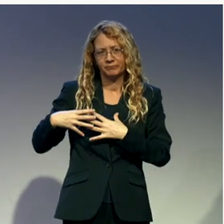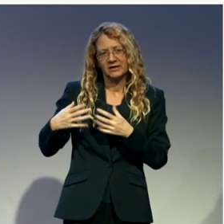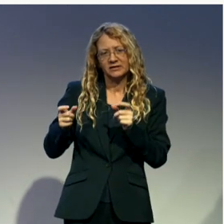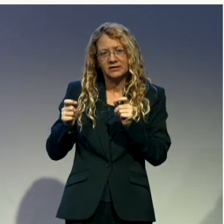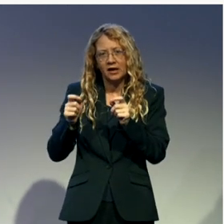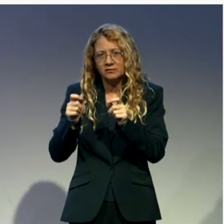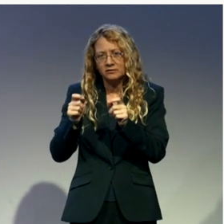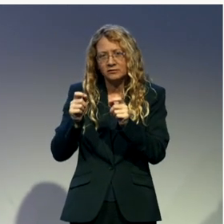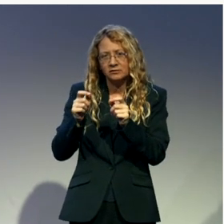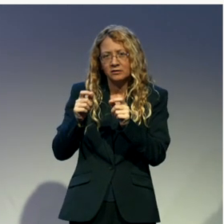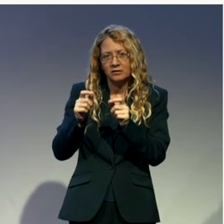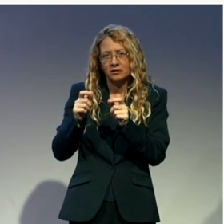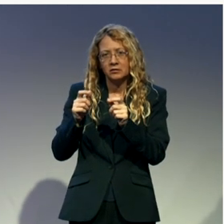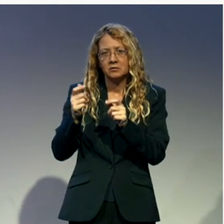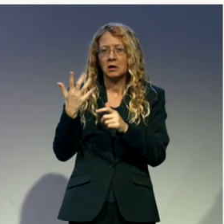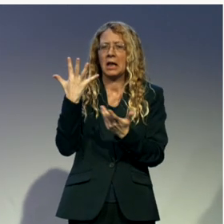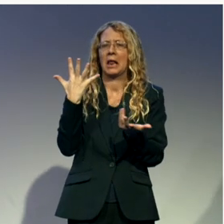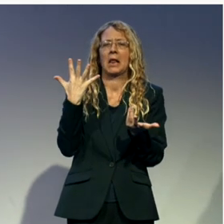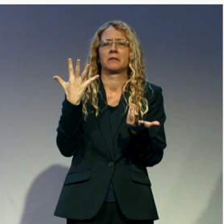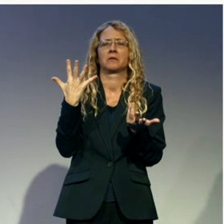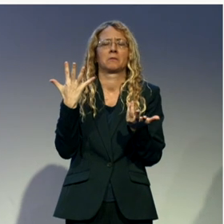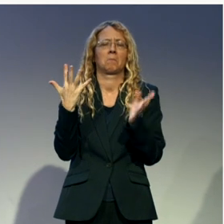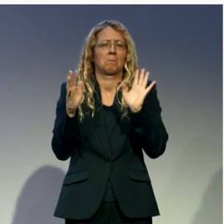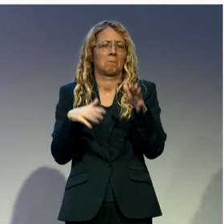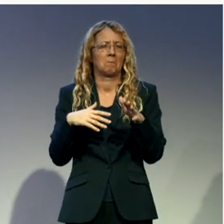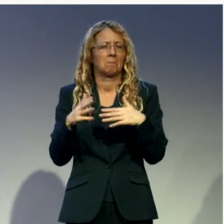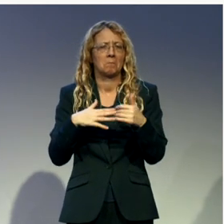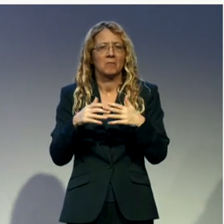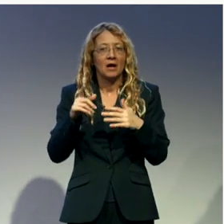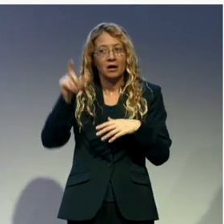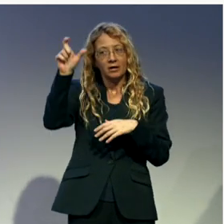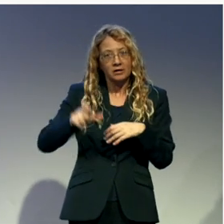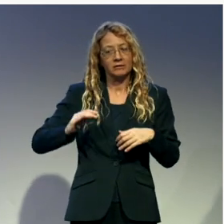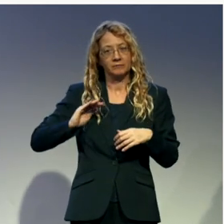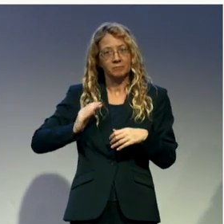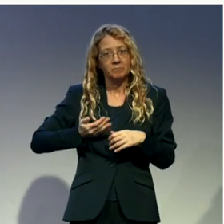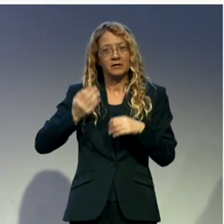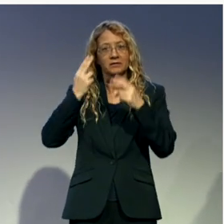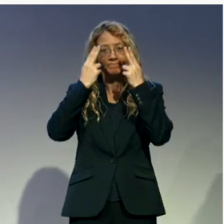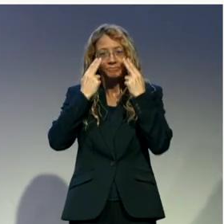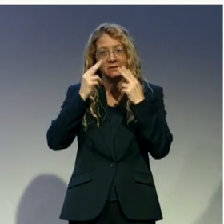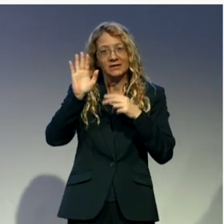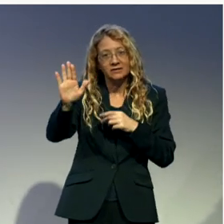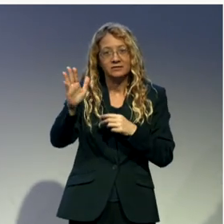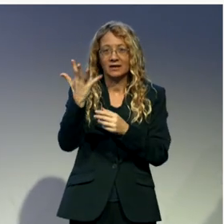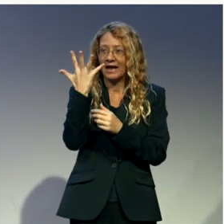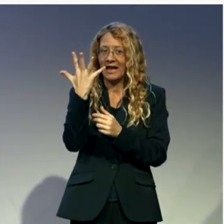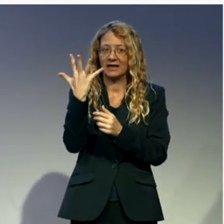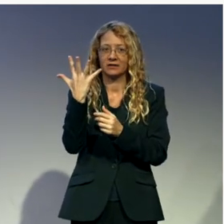it's the hands of blind women. And you gave us a bit of an idea about the situation of blind women in